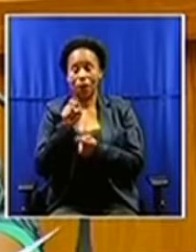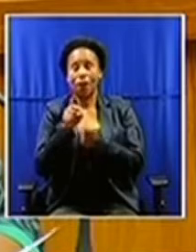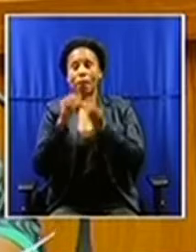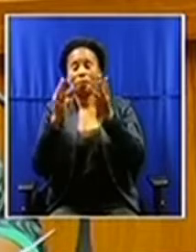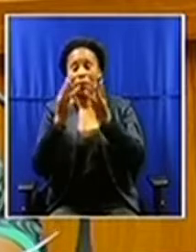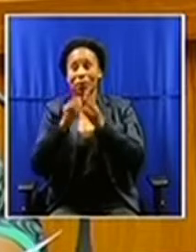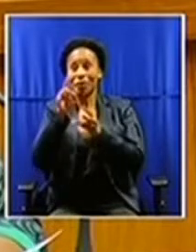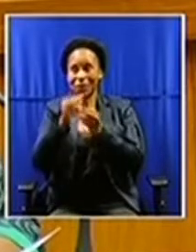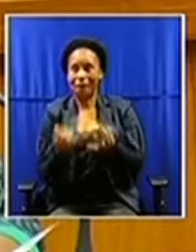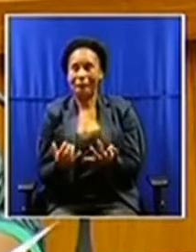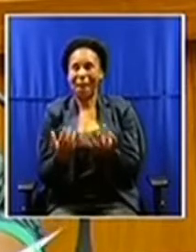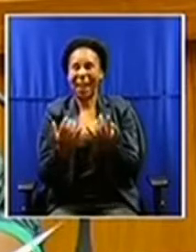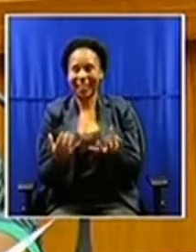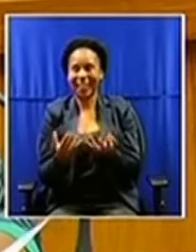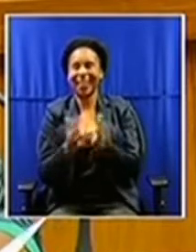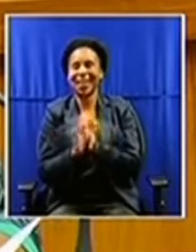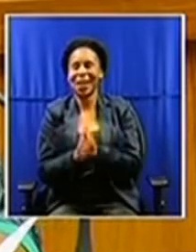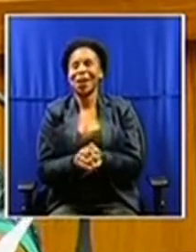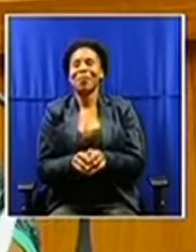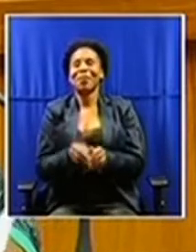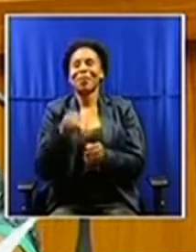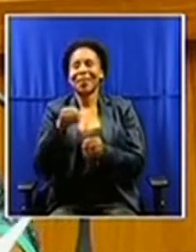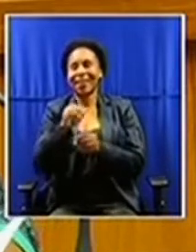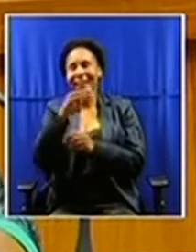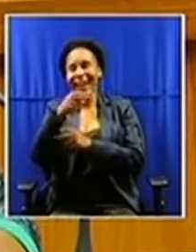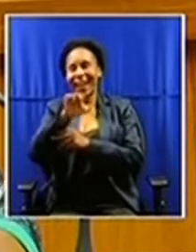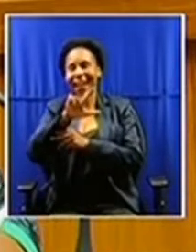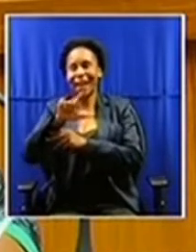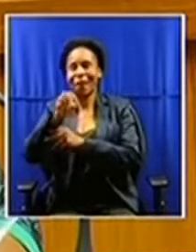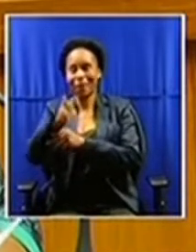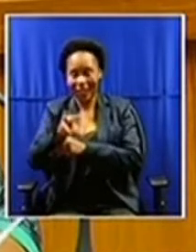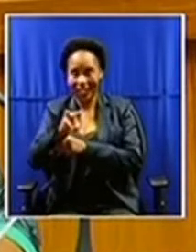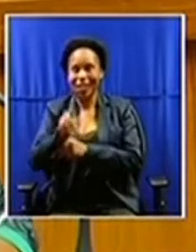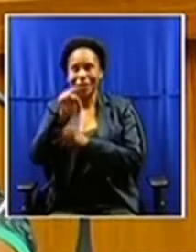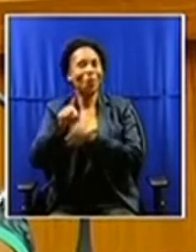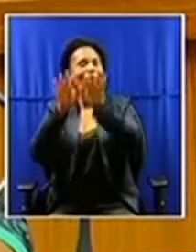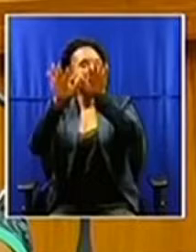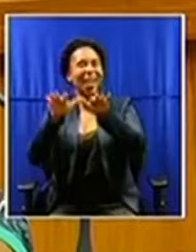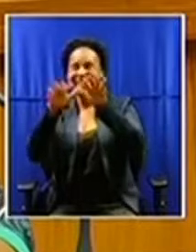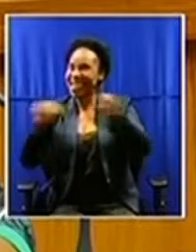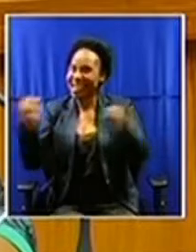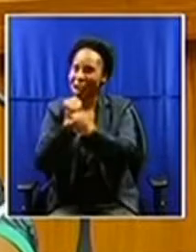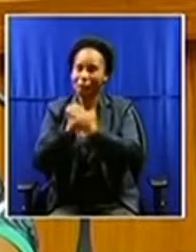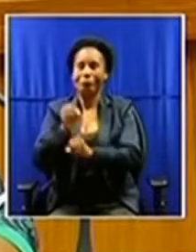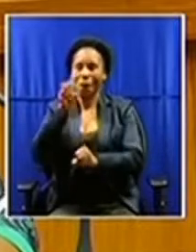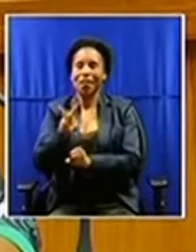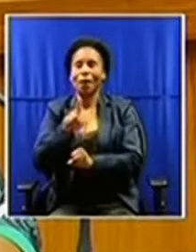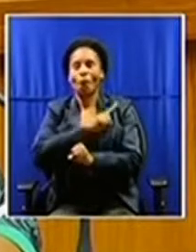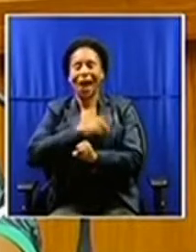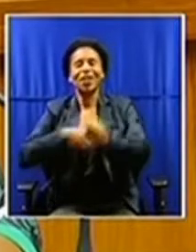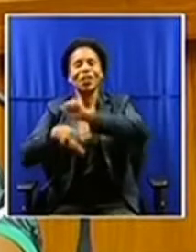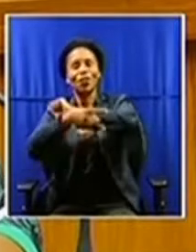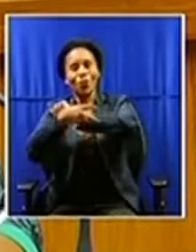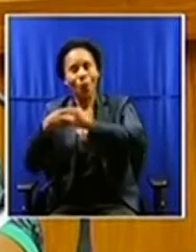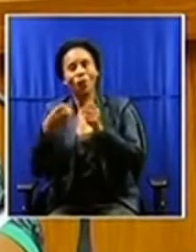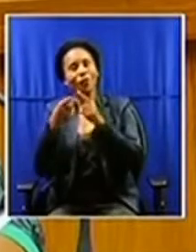hell. They will not be blessed. They will not be blessed because they stole from the